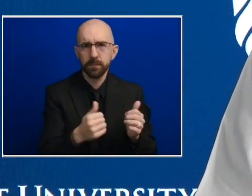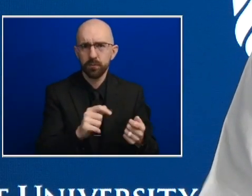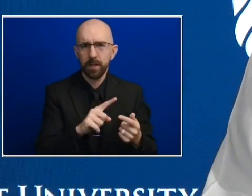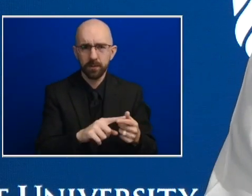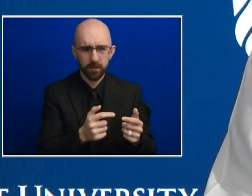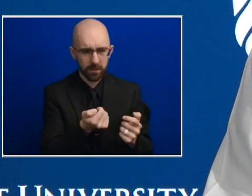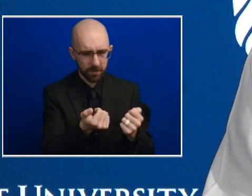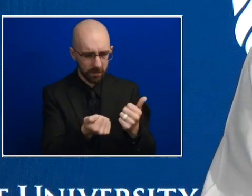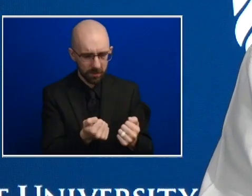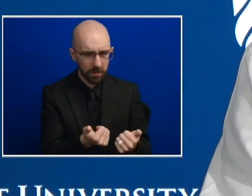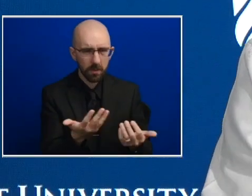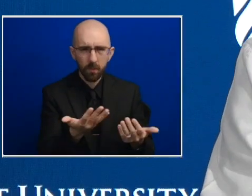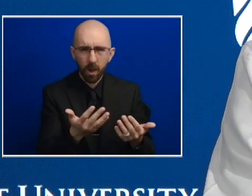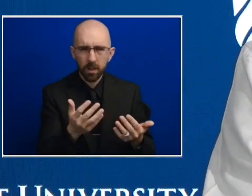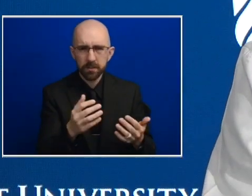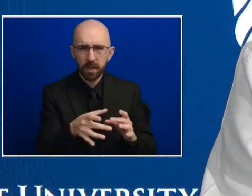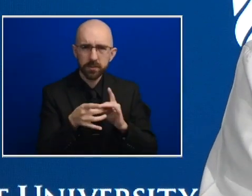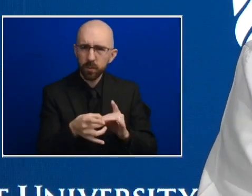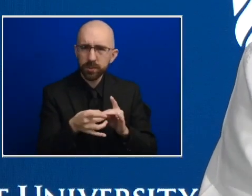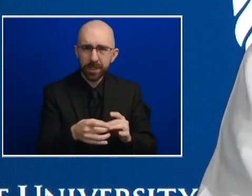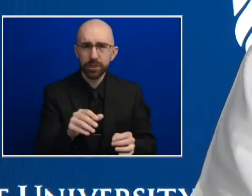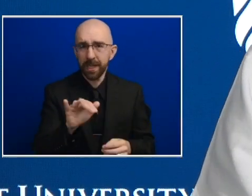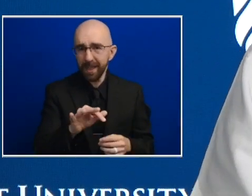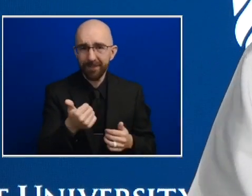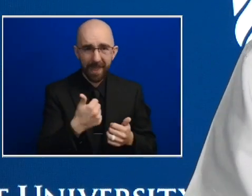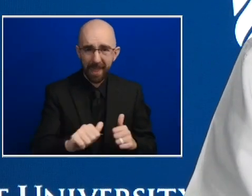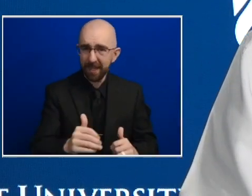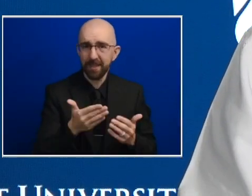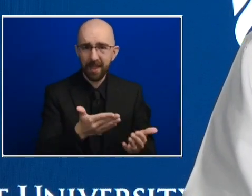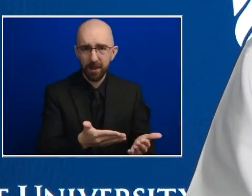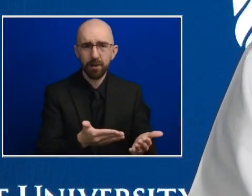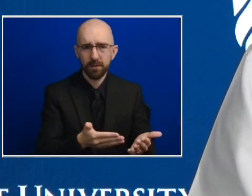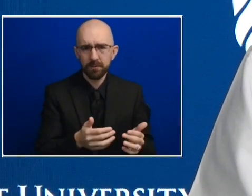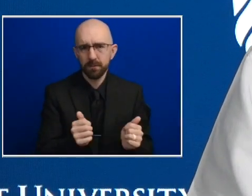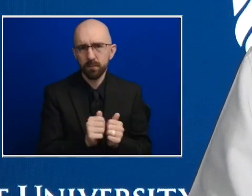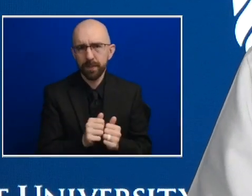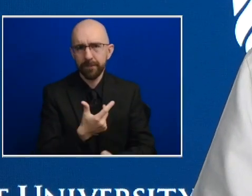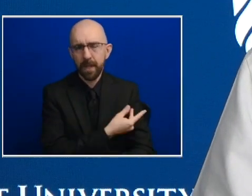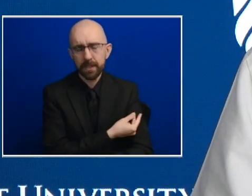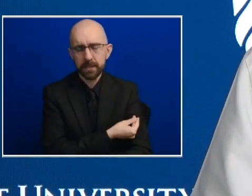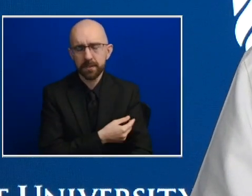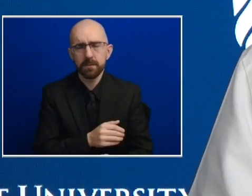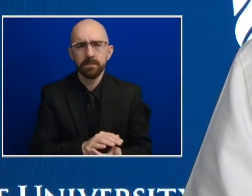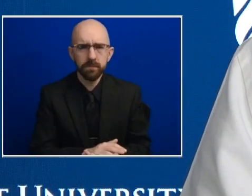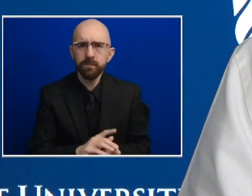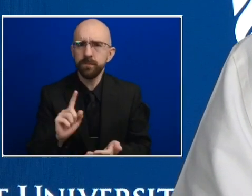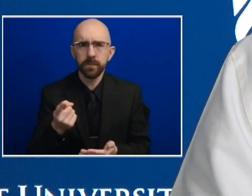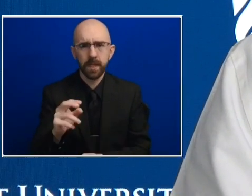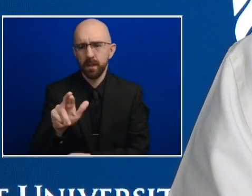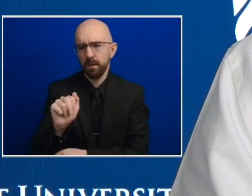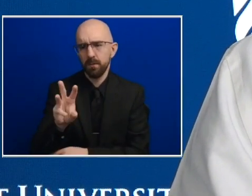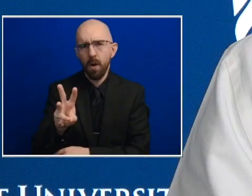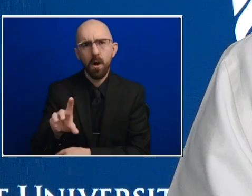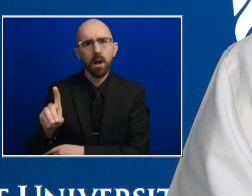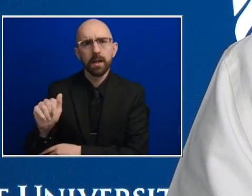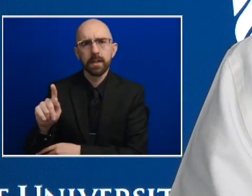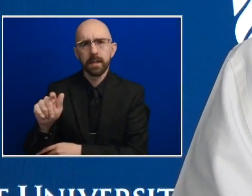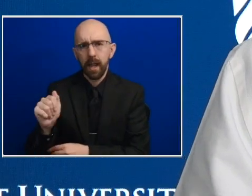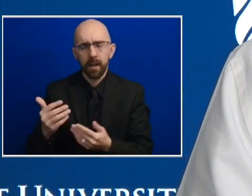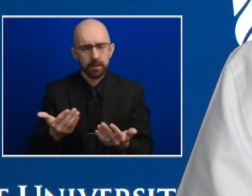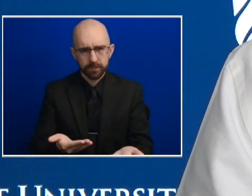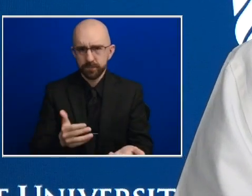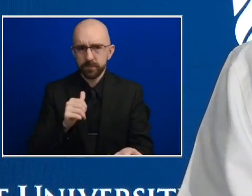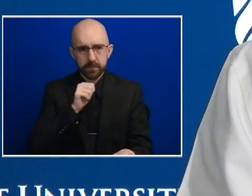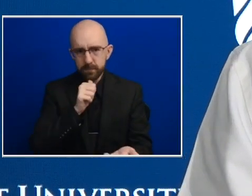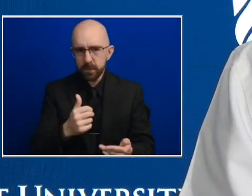is there an association of a complication with the vaccine? So it is just raw data. It is not